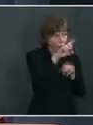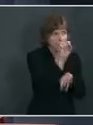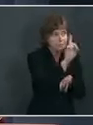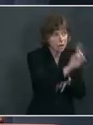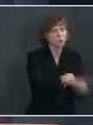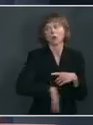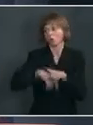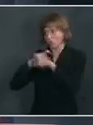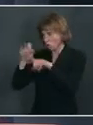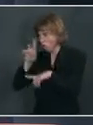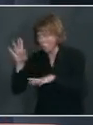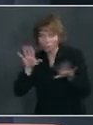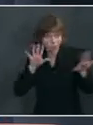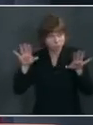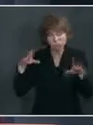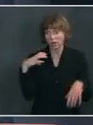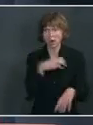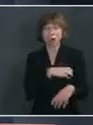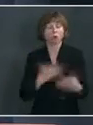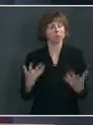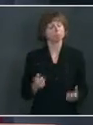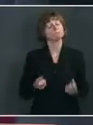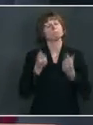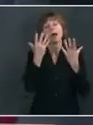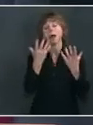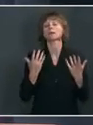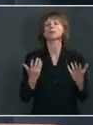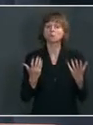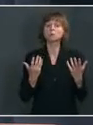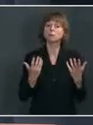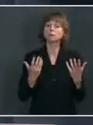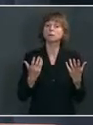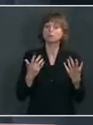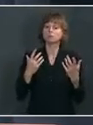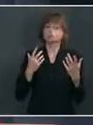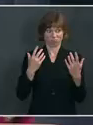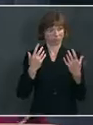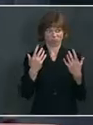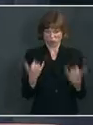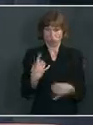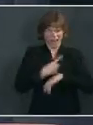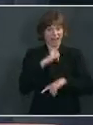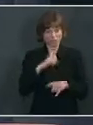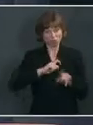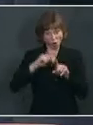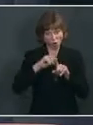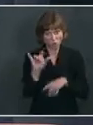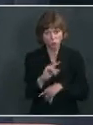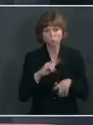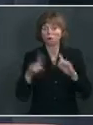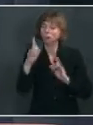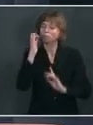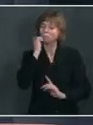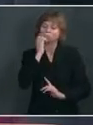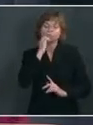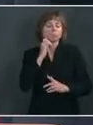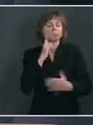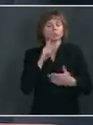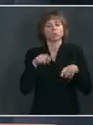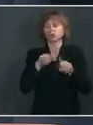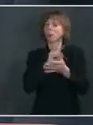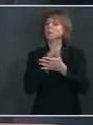and Republican members of Congress, many of them. He's doing more calls today, but he's doing calls regularly throughout the week and has